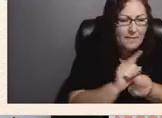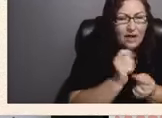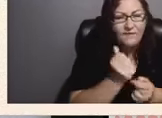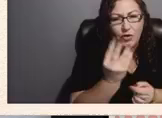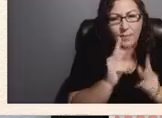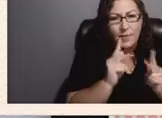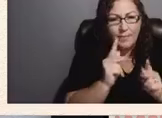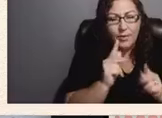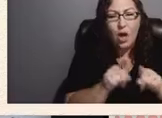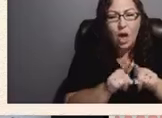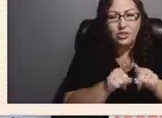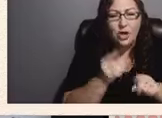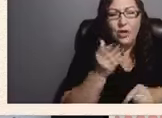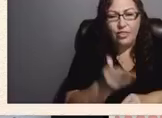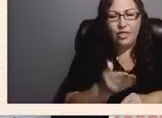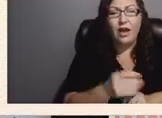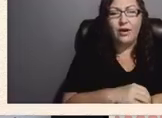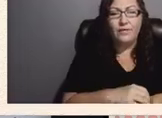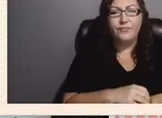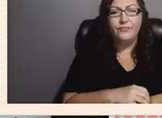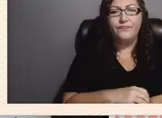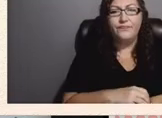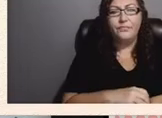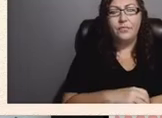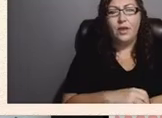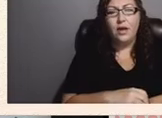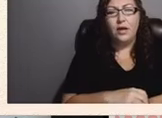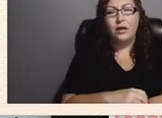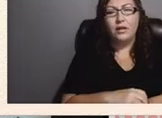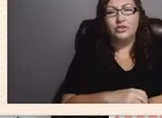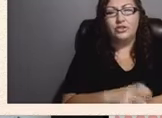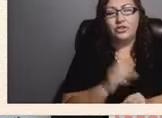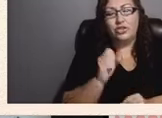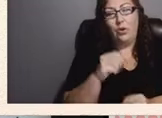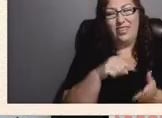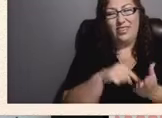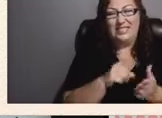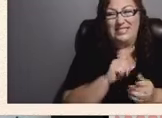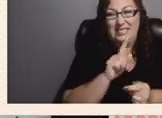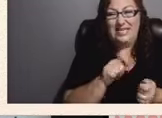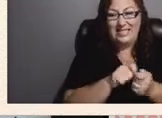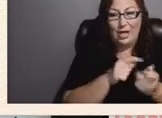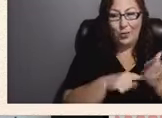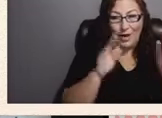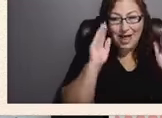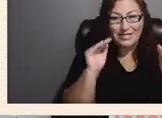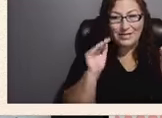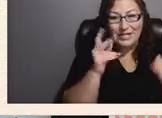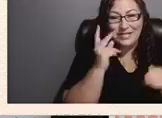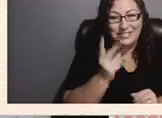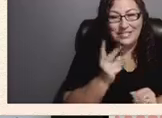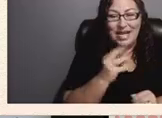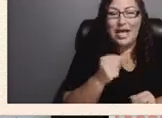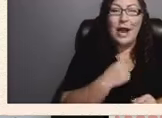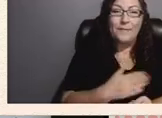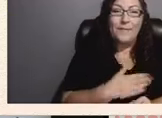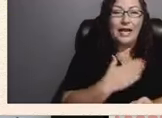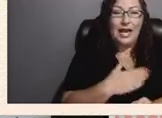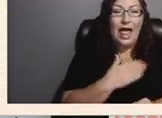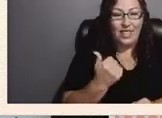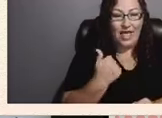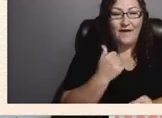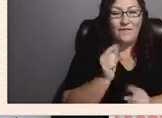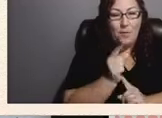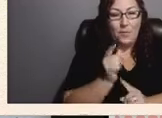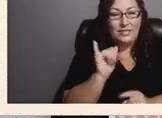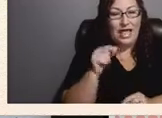the Davidoff cigar place. So this is exactly what I expected to see, and I'm glad that there are moments like this that I can be a